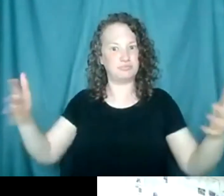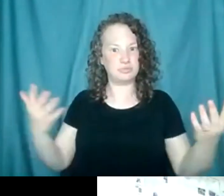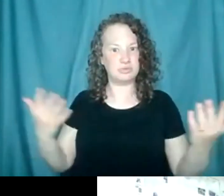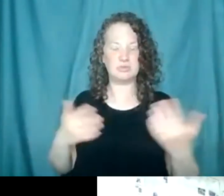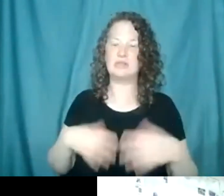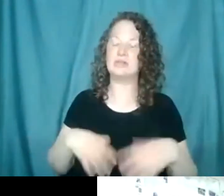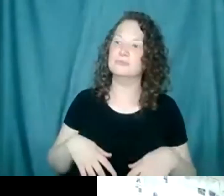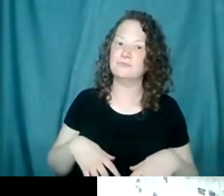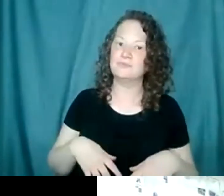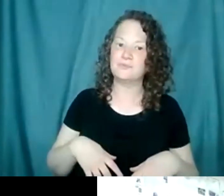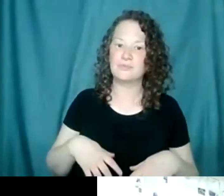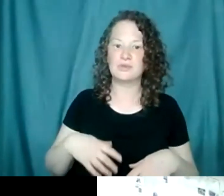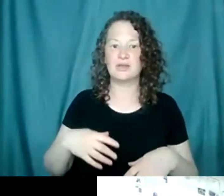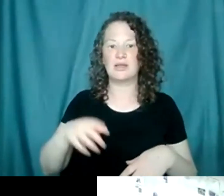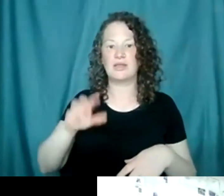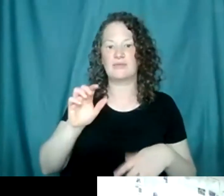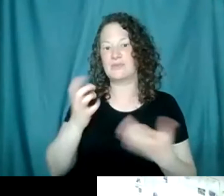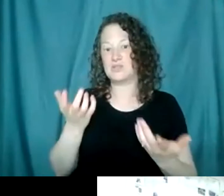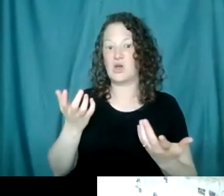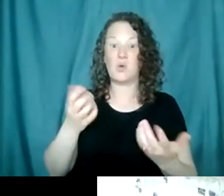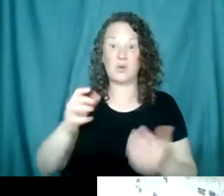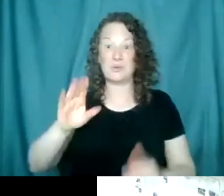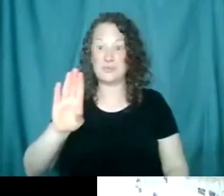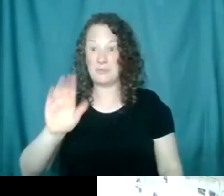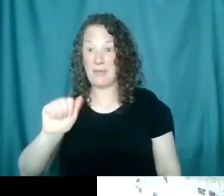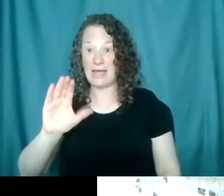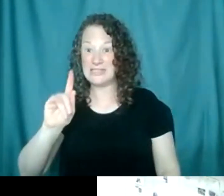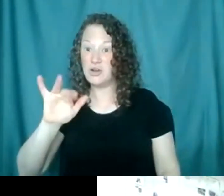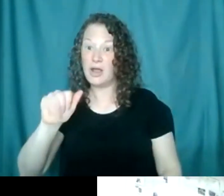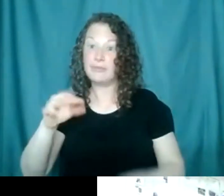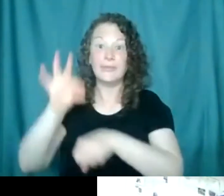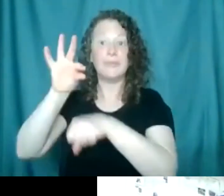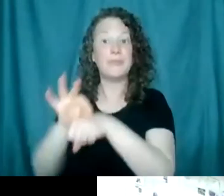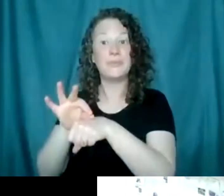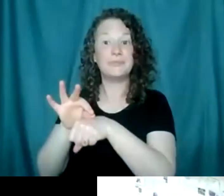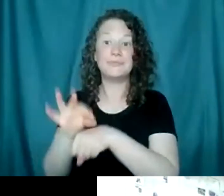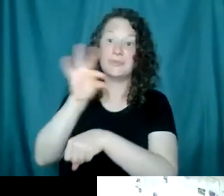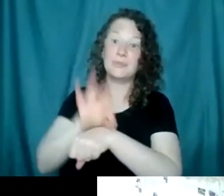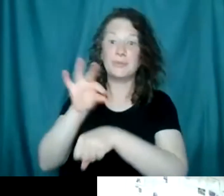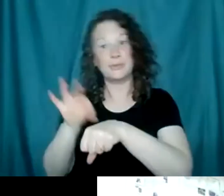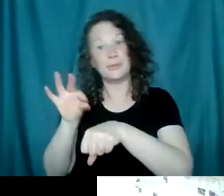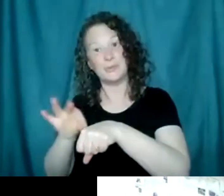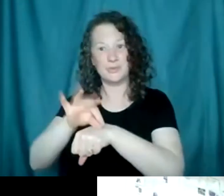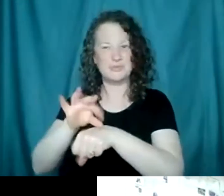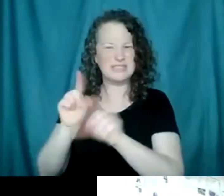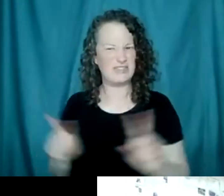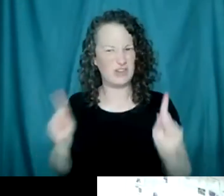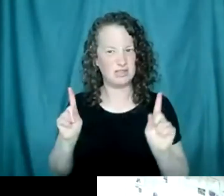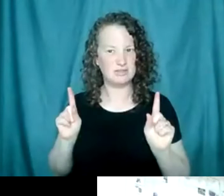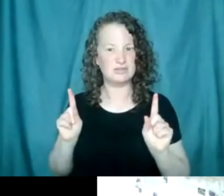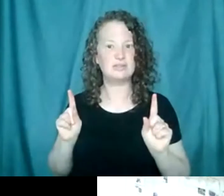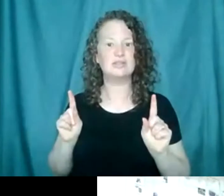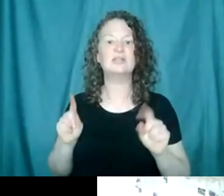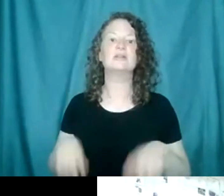that with their mycelium networks, while bacteria just boop, pop down onto a surface, and then they can create their